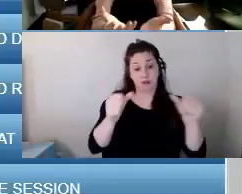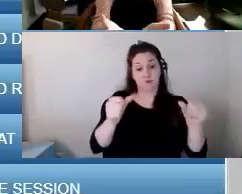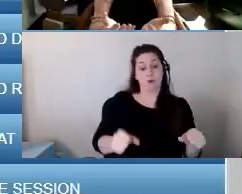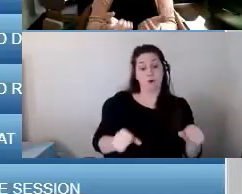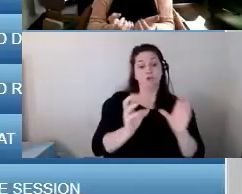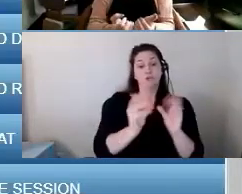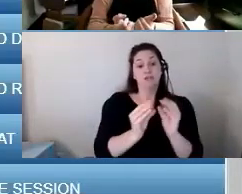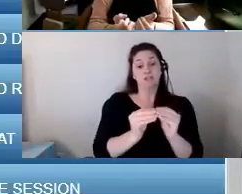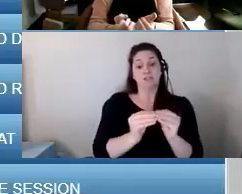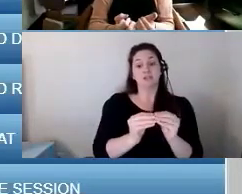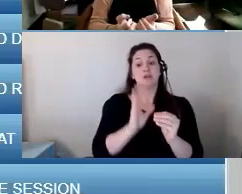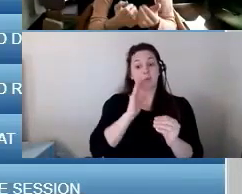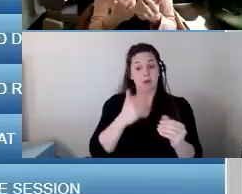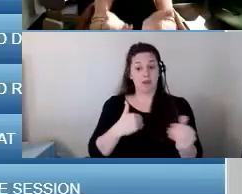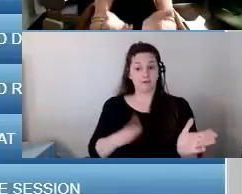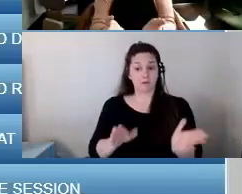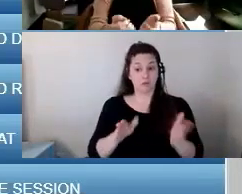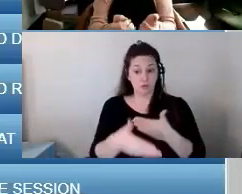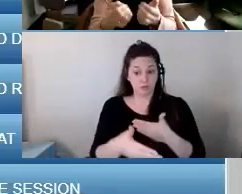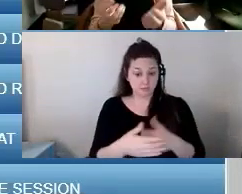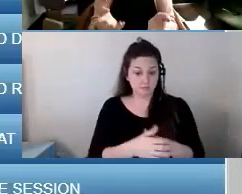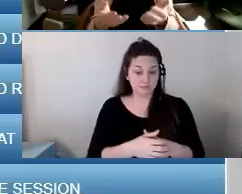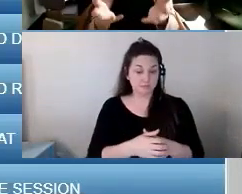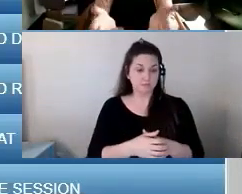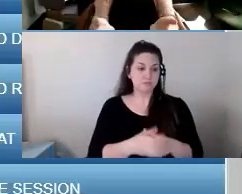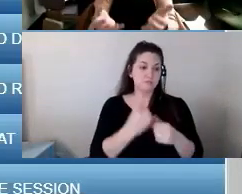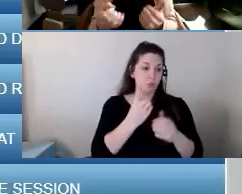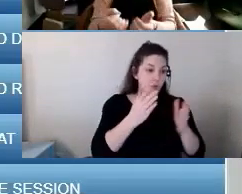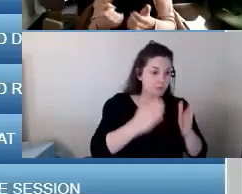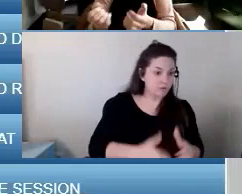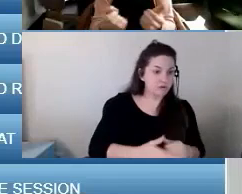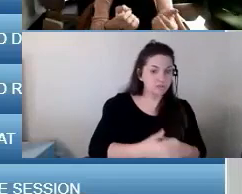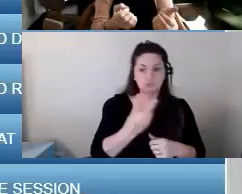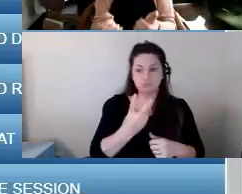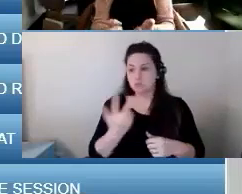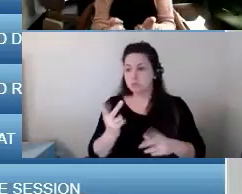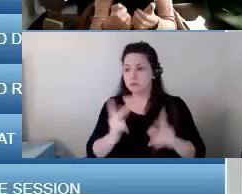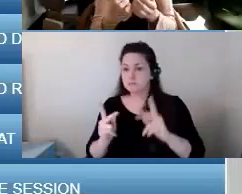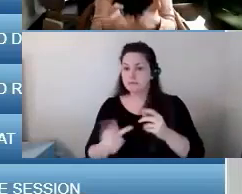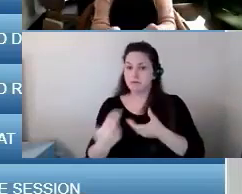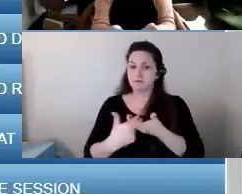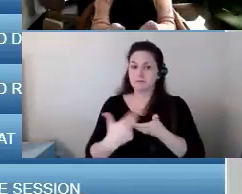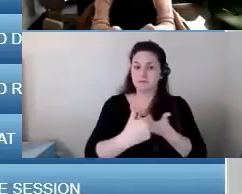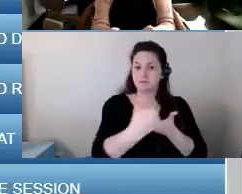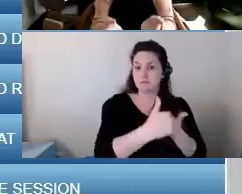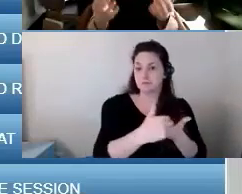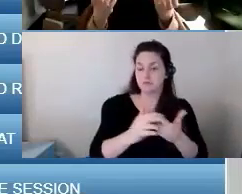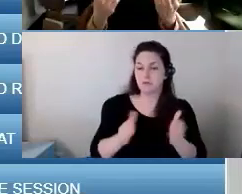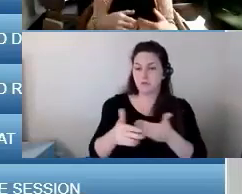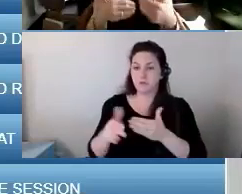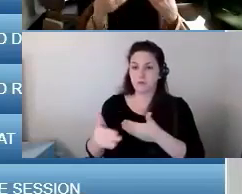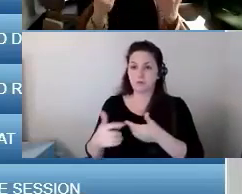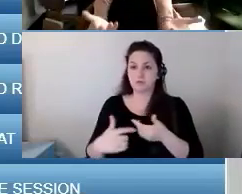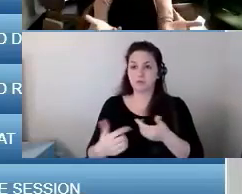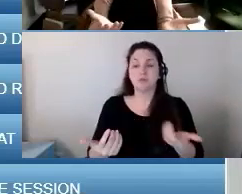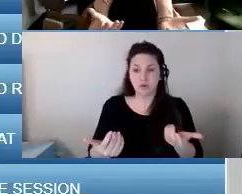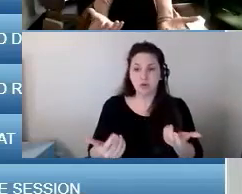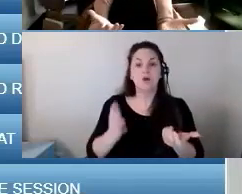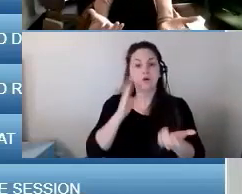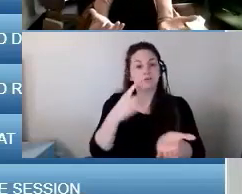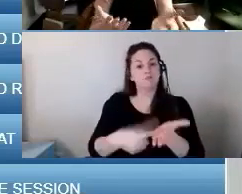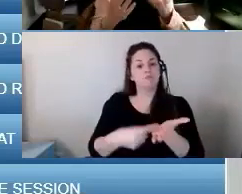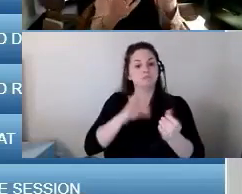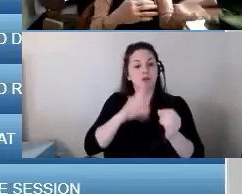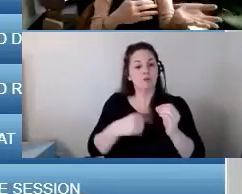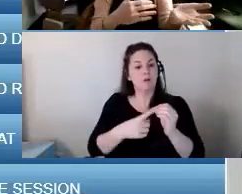be in a room, and as one person or 2 or 3 people come into that room and join you, you'll talk about what you're